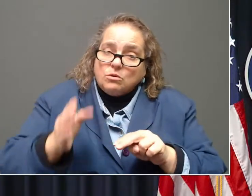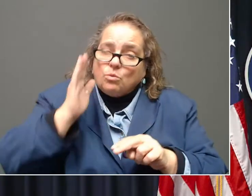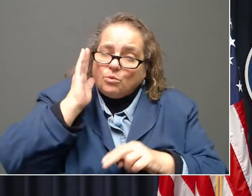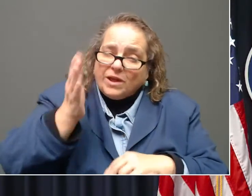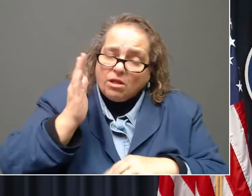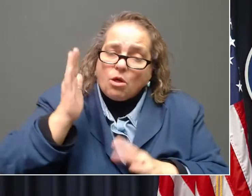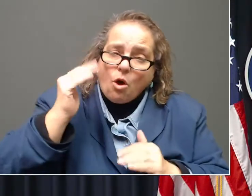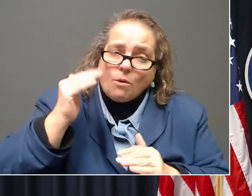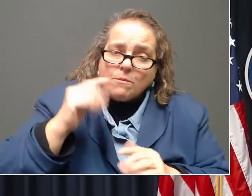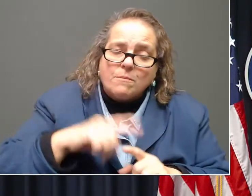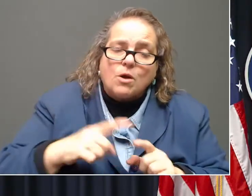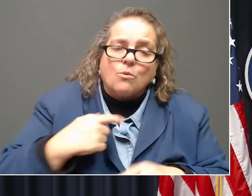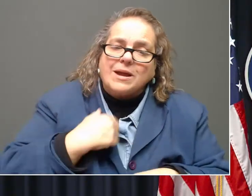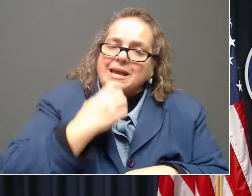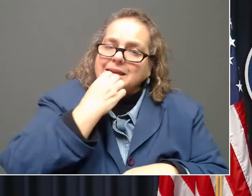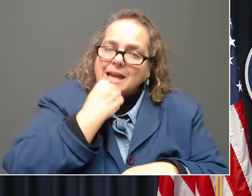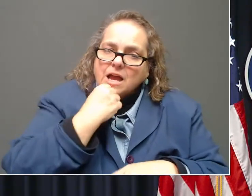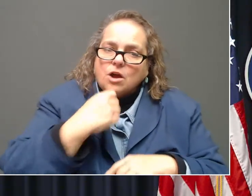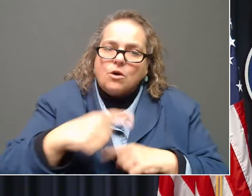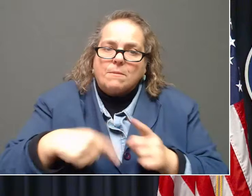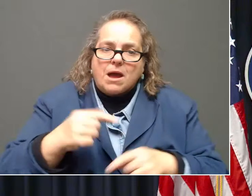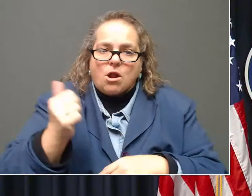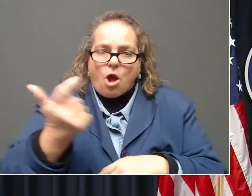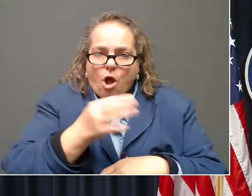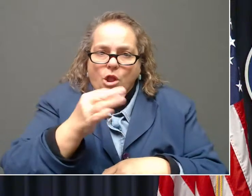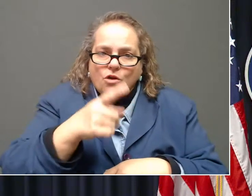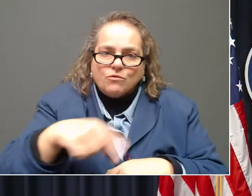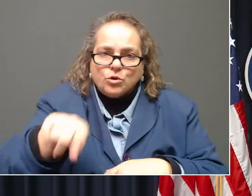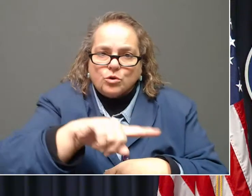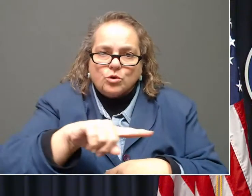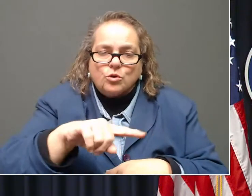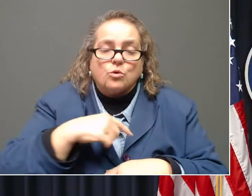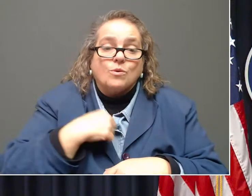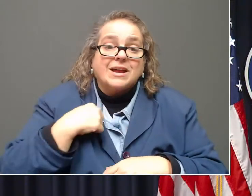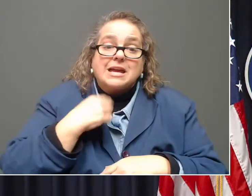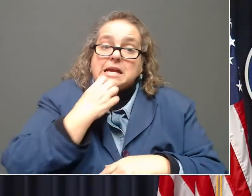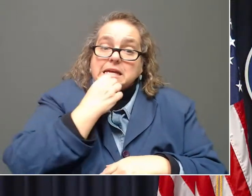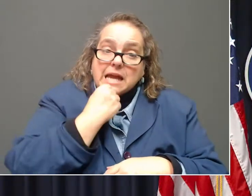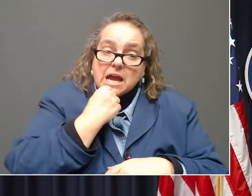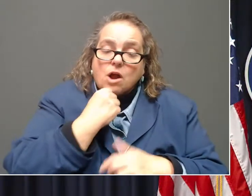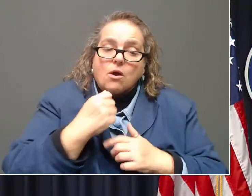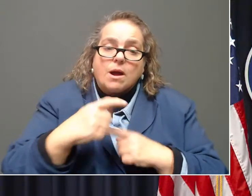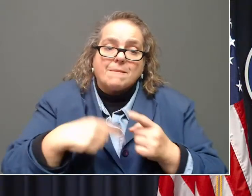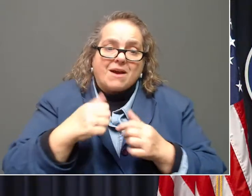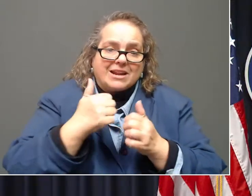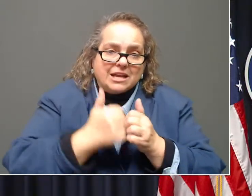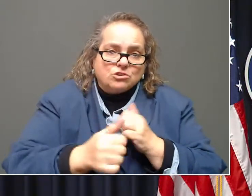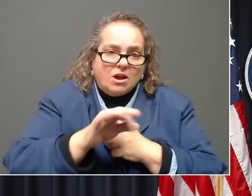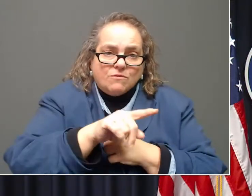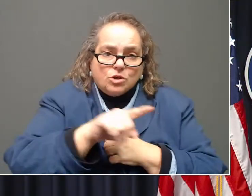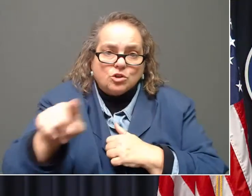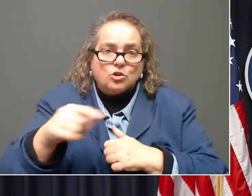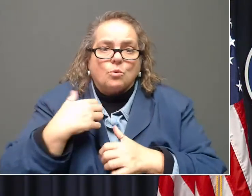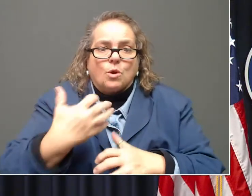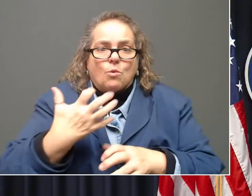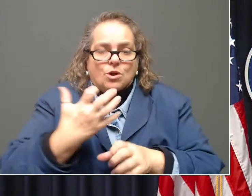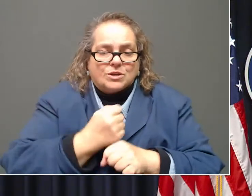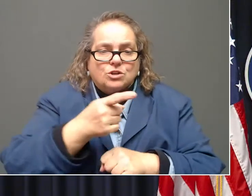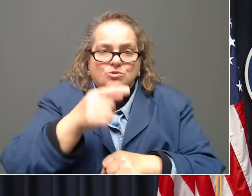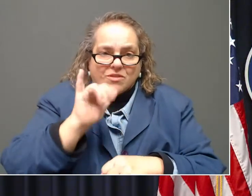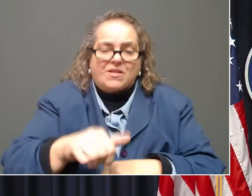We're making real headway. We're getting people their second doses too, and we're making that a priority to get that